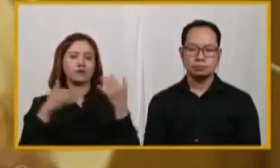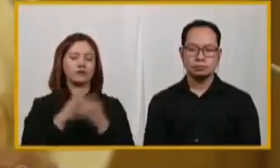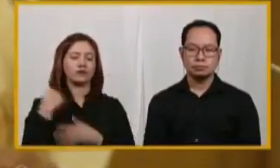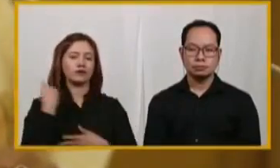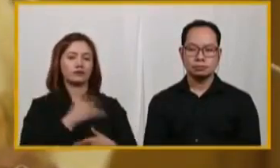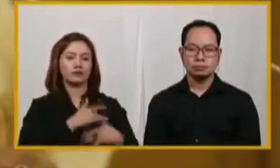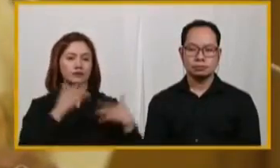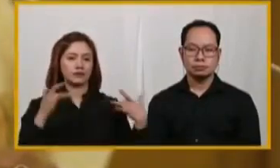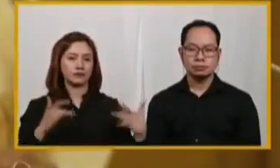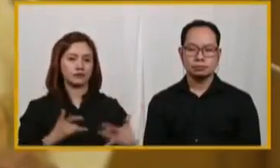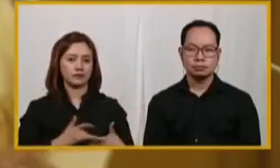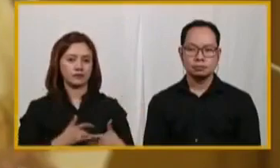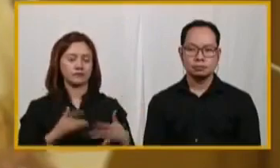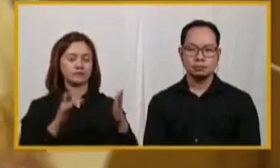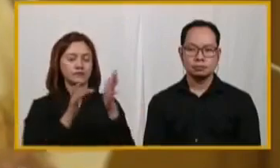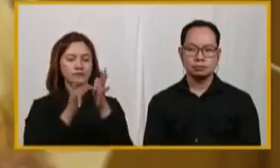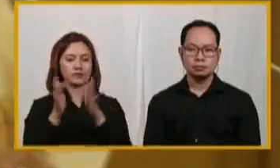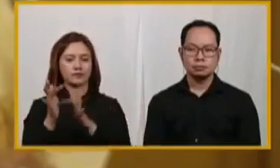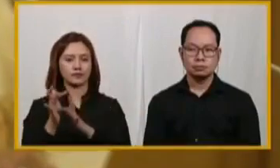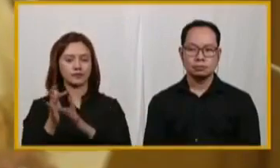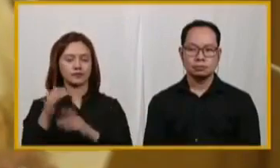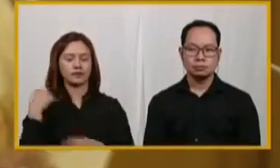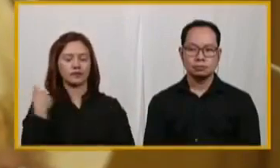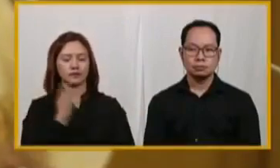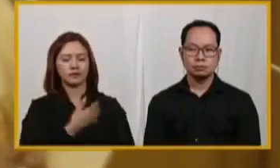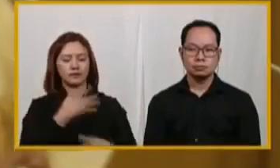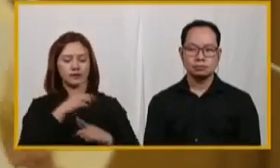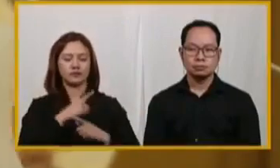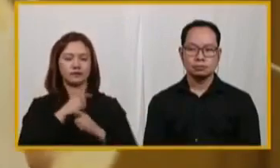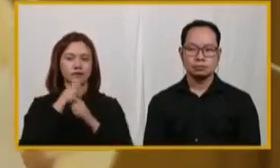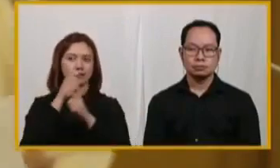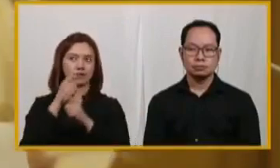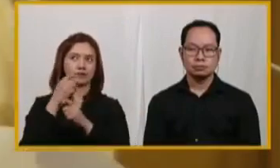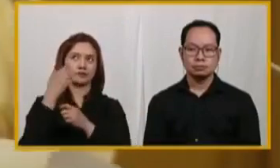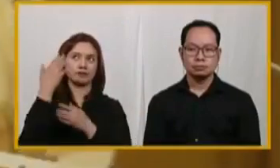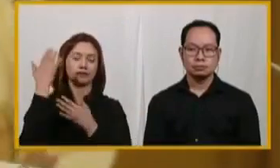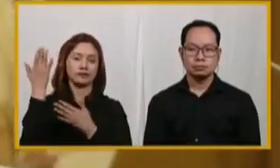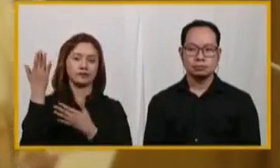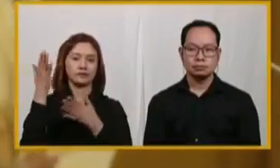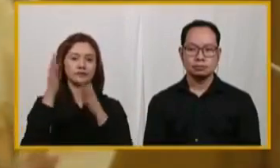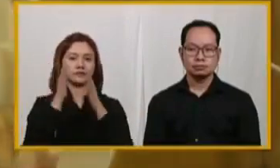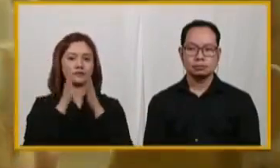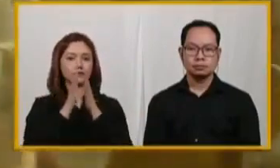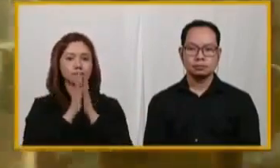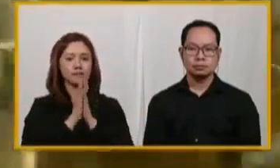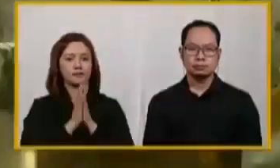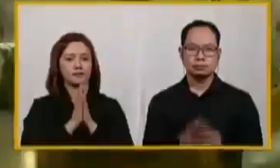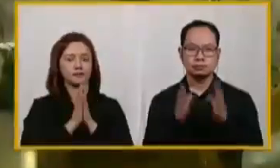Jesus, we trust in you. Amen.